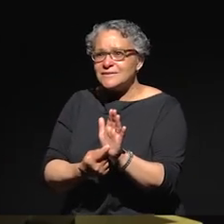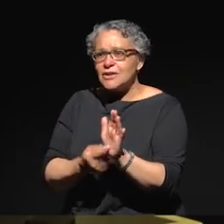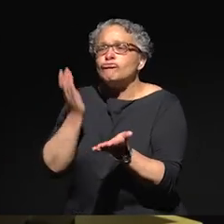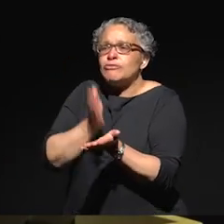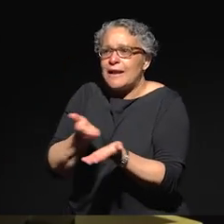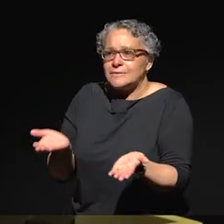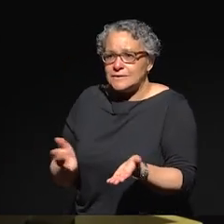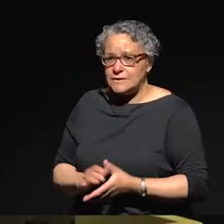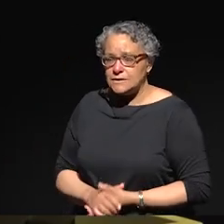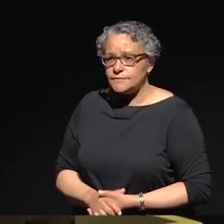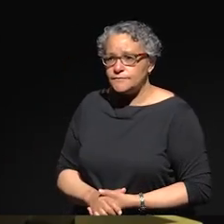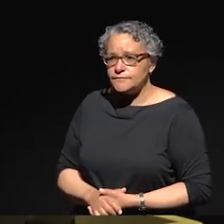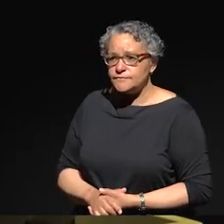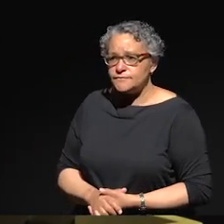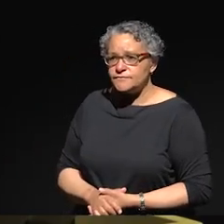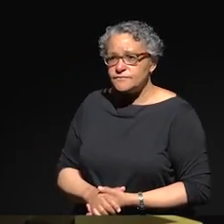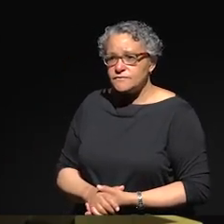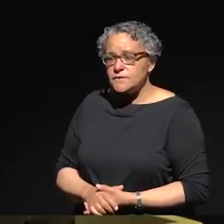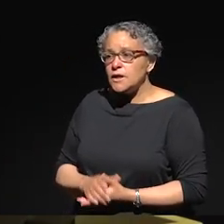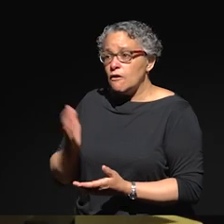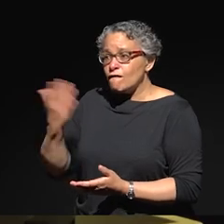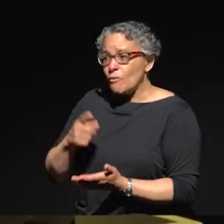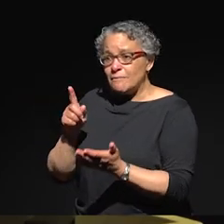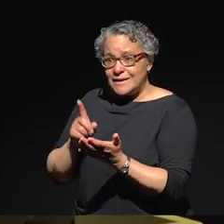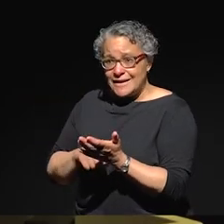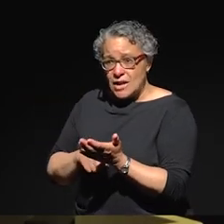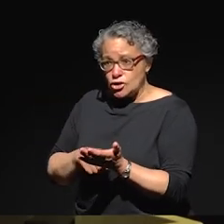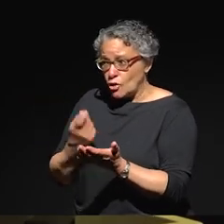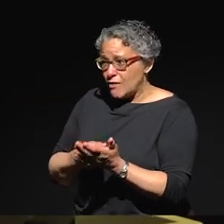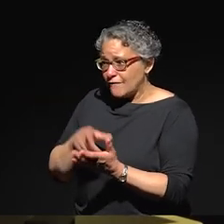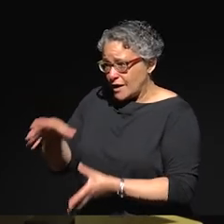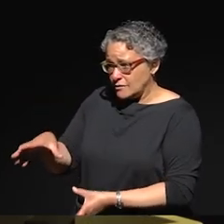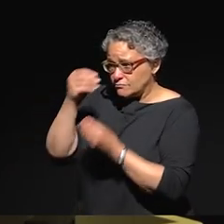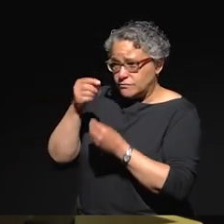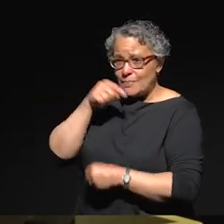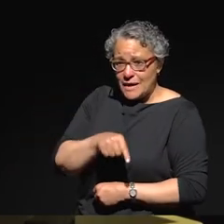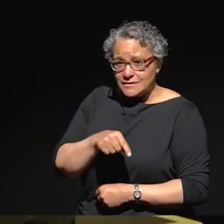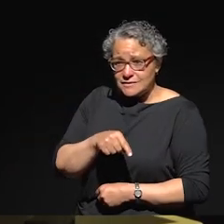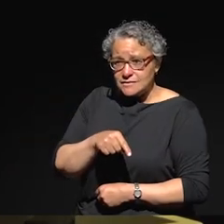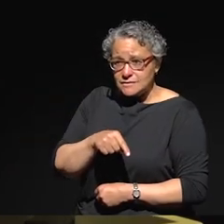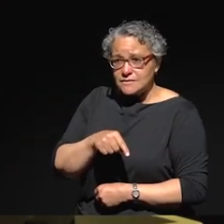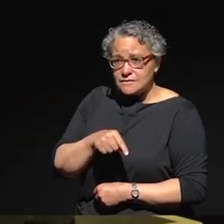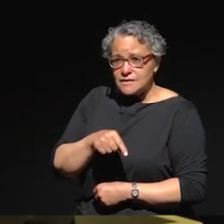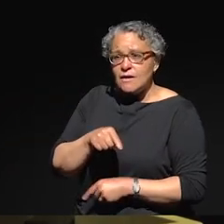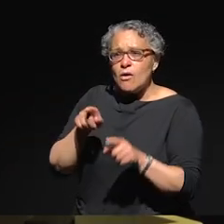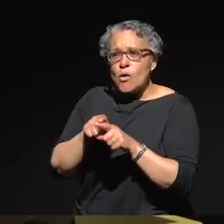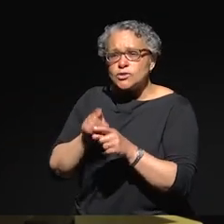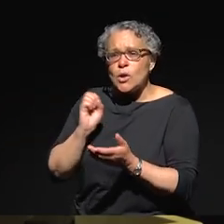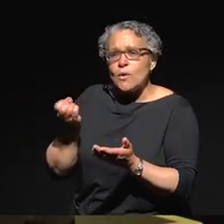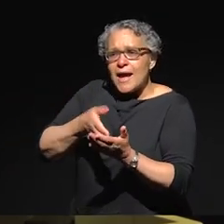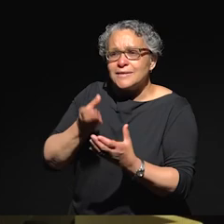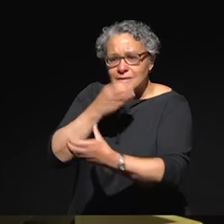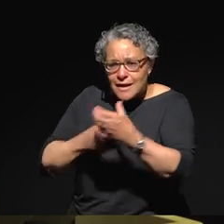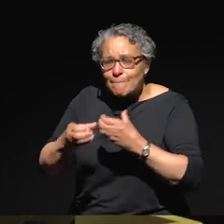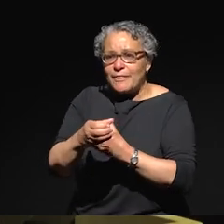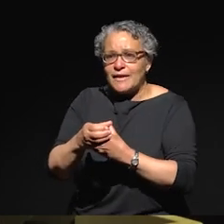reality. Raphael takes that insight, and he invests it with empathy. And as I said, like his